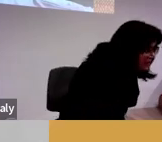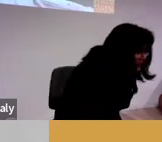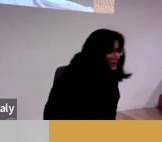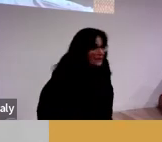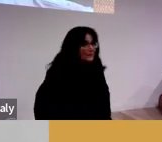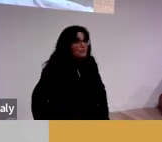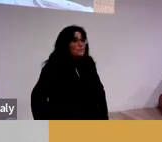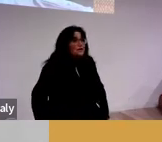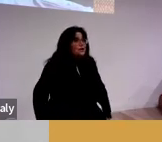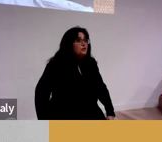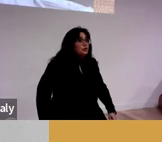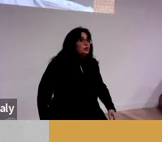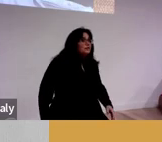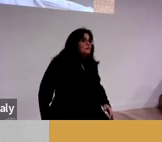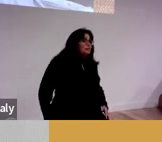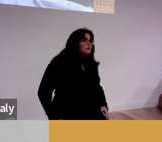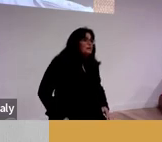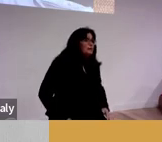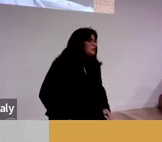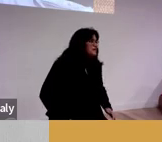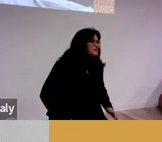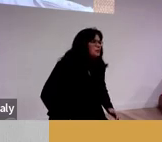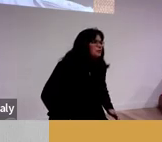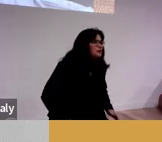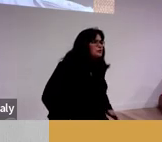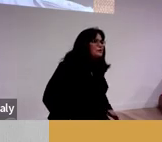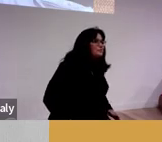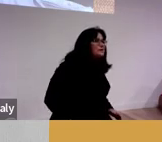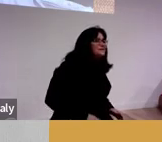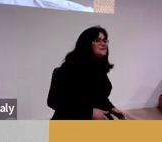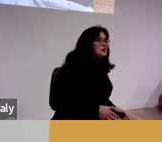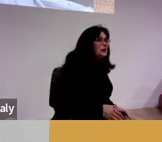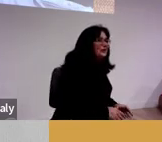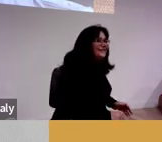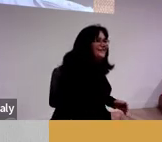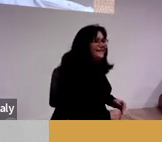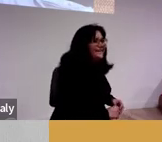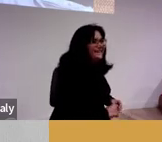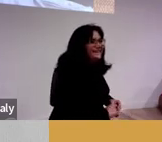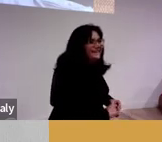But if you look in the family photo box, that's not the first time. So,